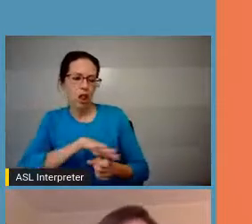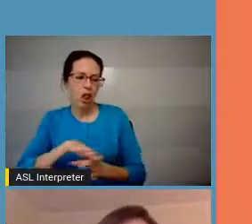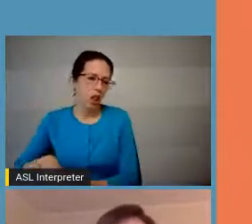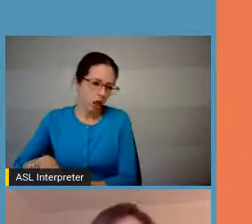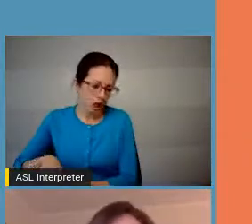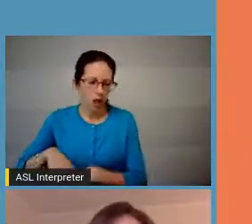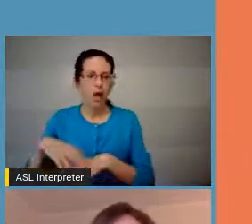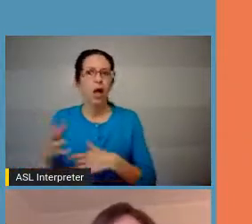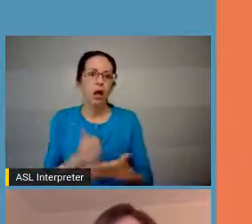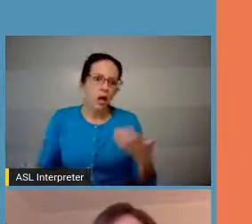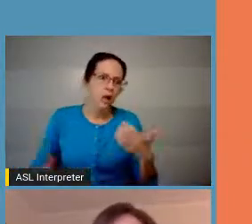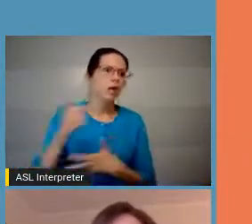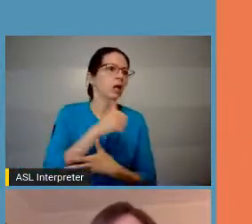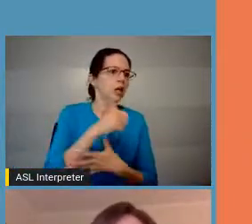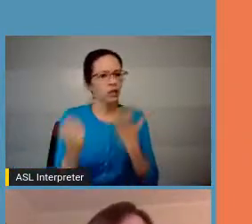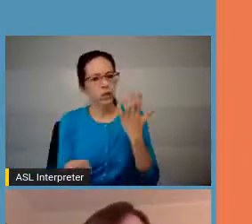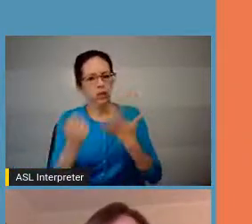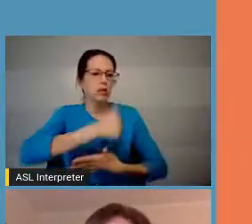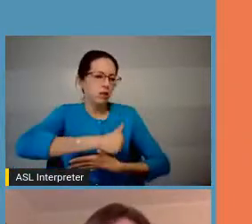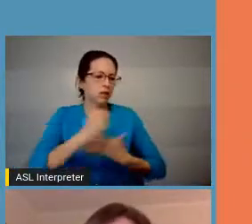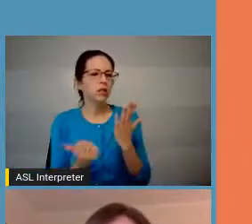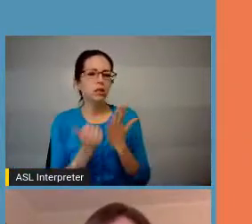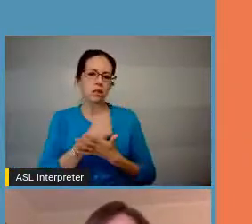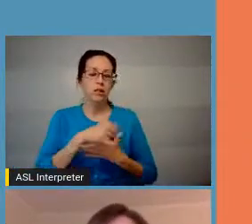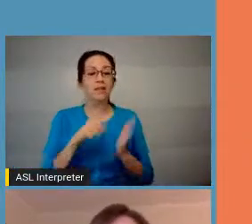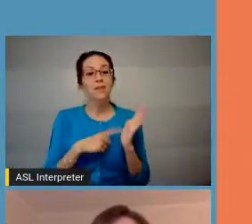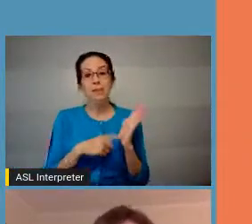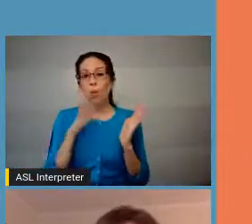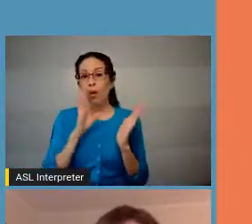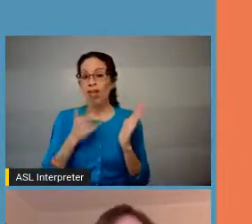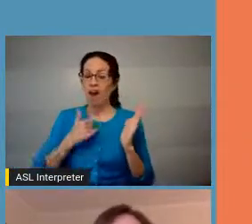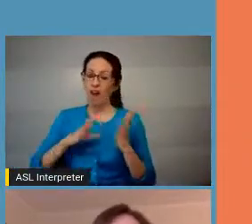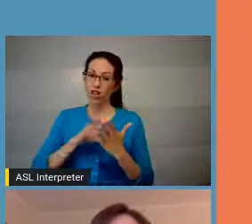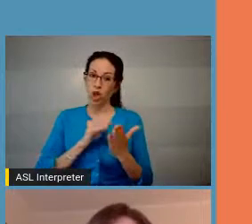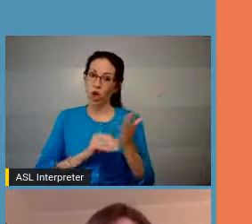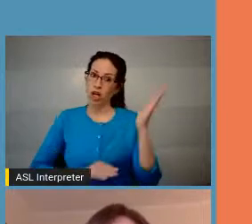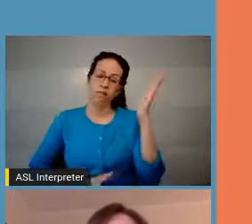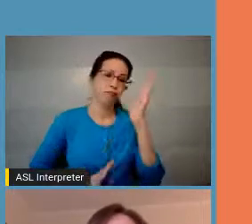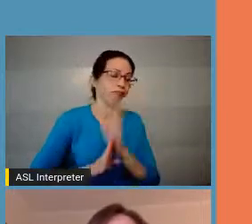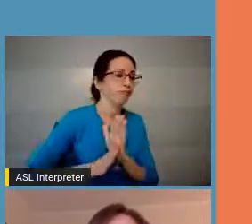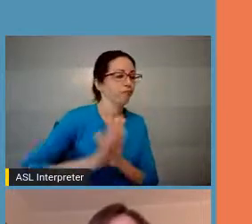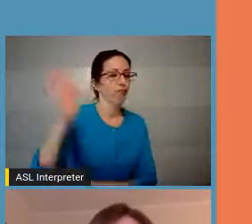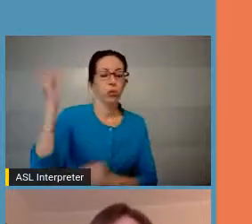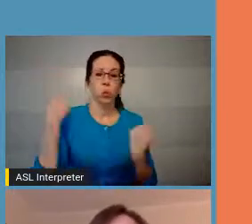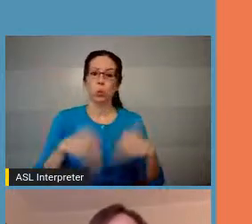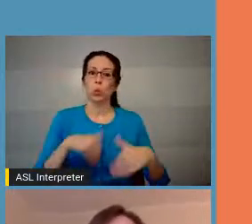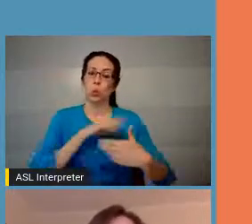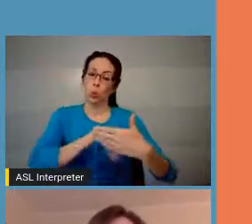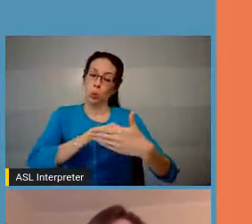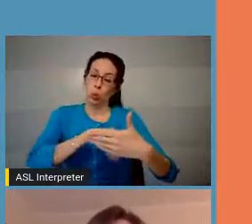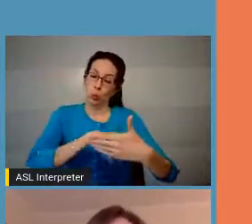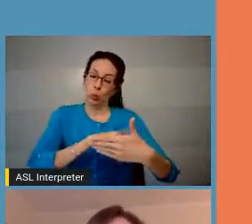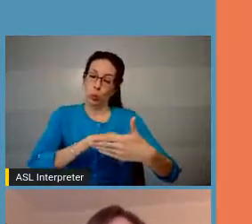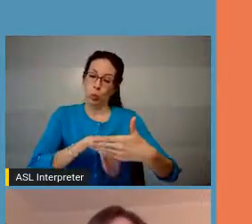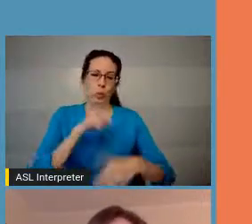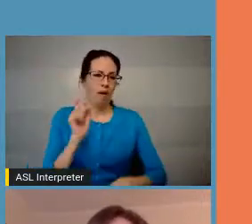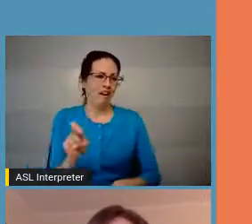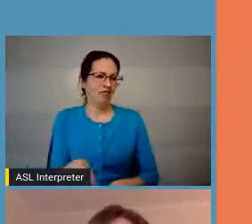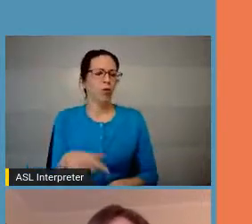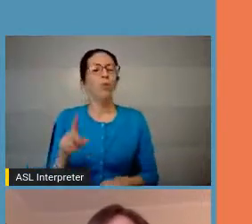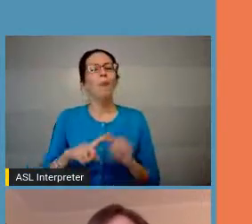again. And it can involve a steep learning curve, but I believe anybody with enough practice and training can